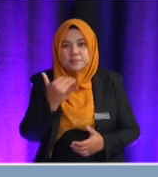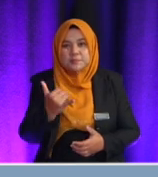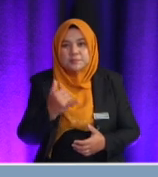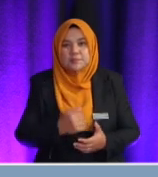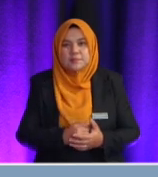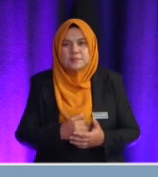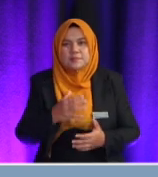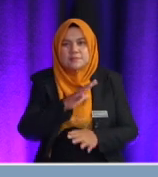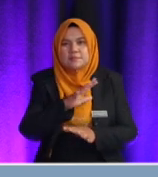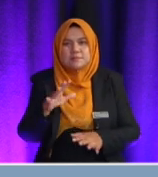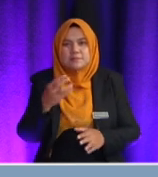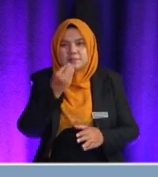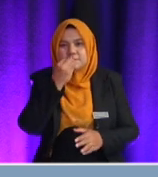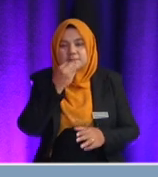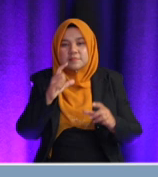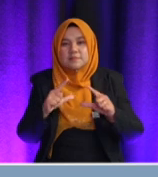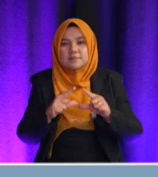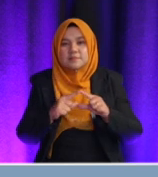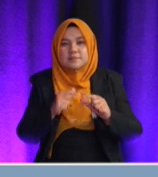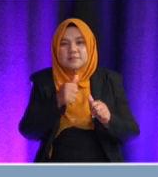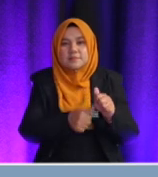don't like to eat nasi lemak every day?